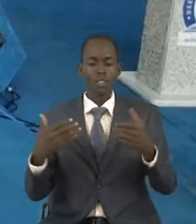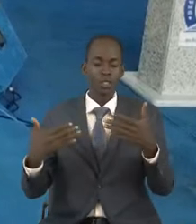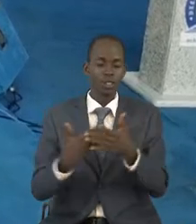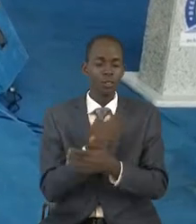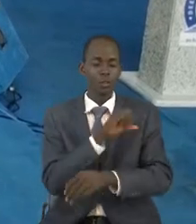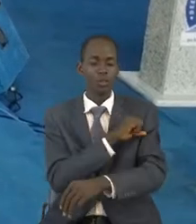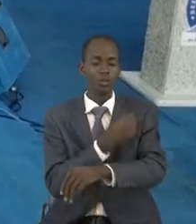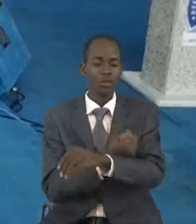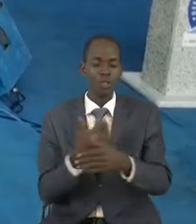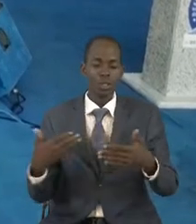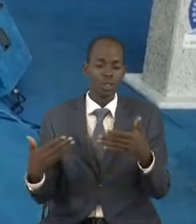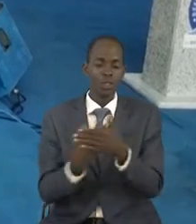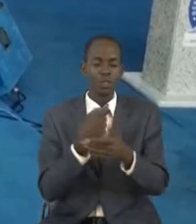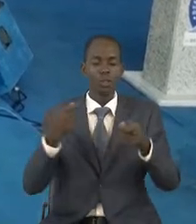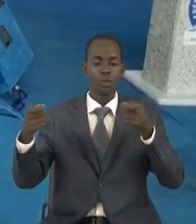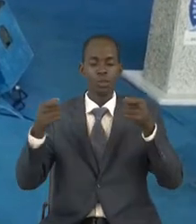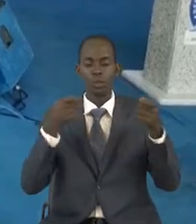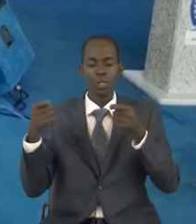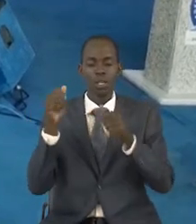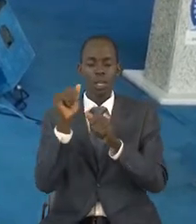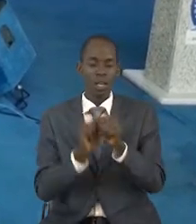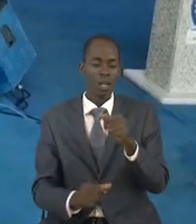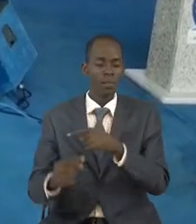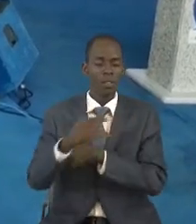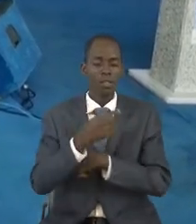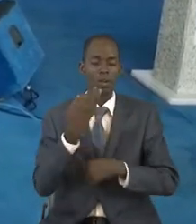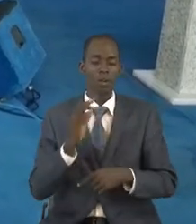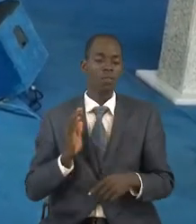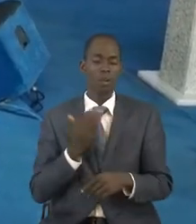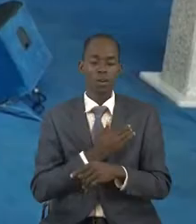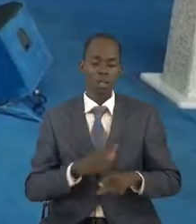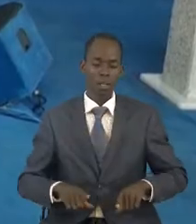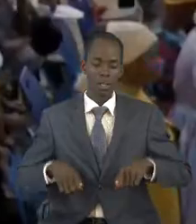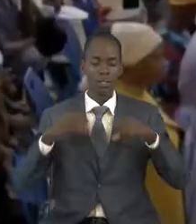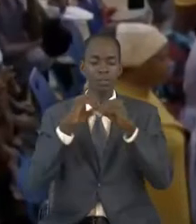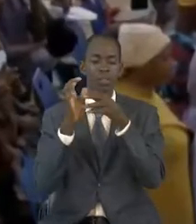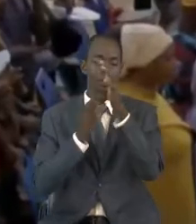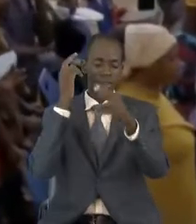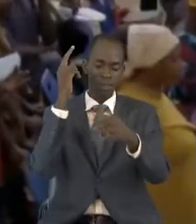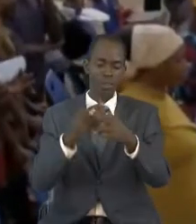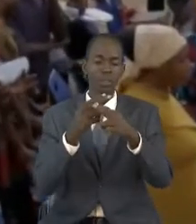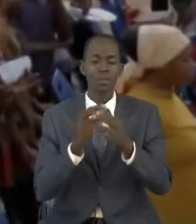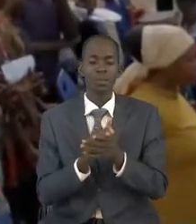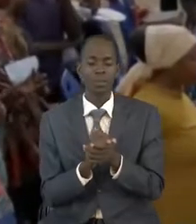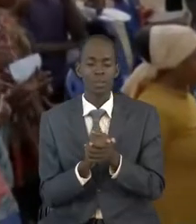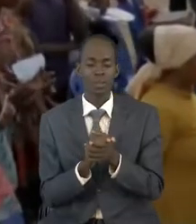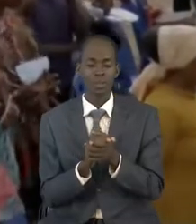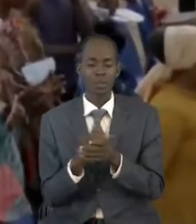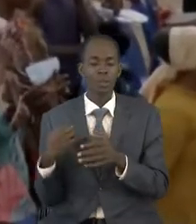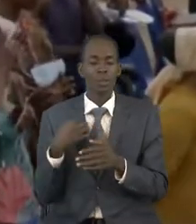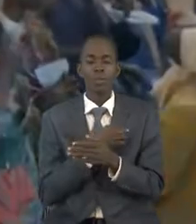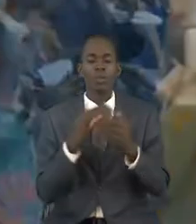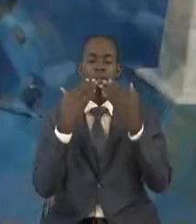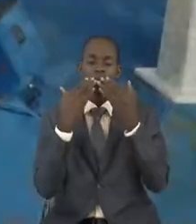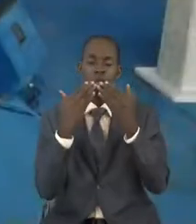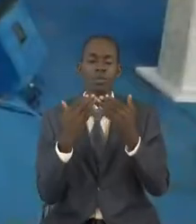new dominion every day of our lives, in Jesus' name. We thank you, Lord, because we